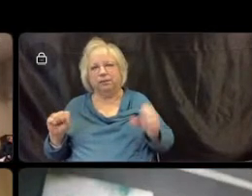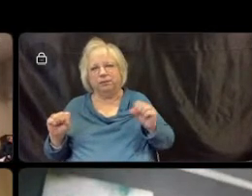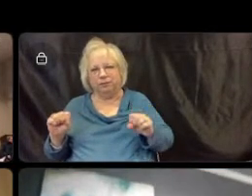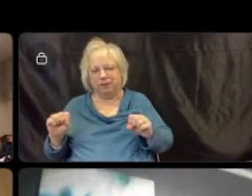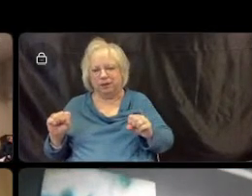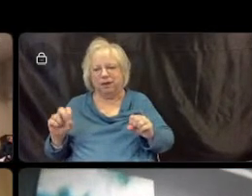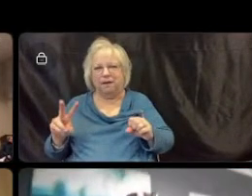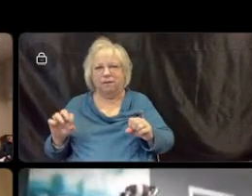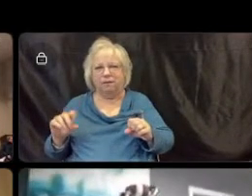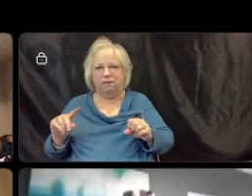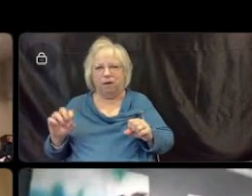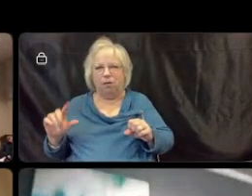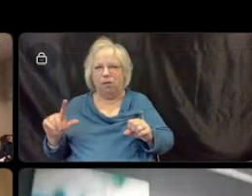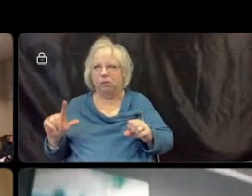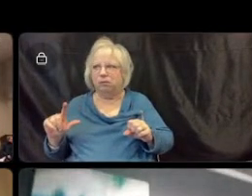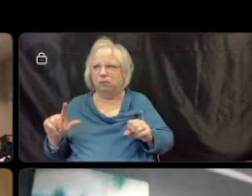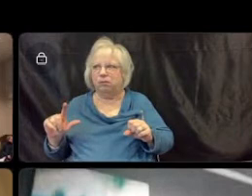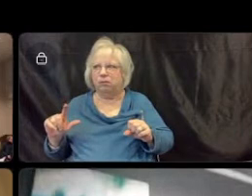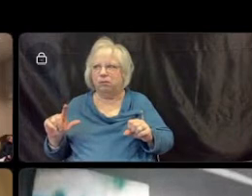And Vogel?